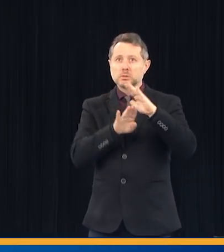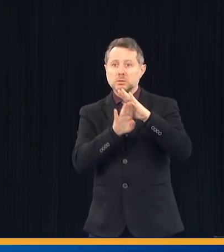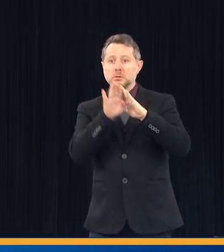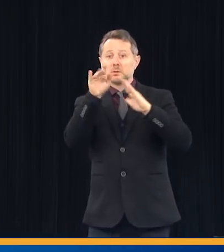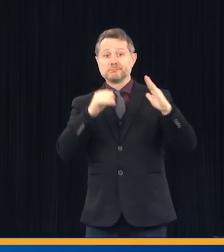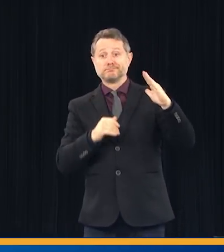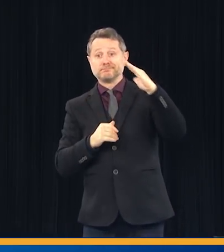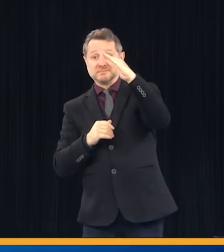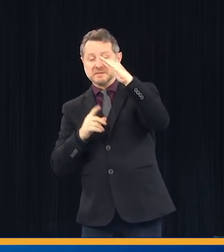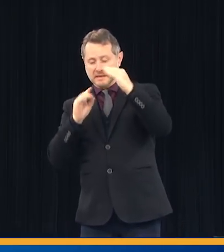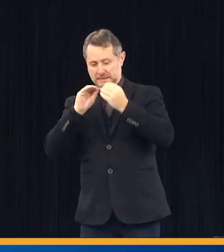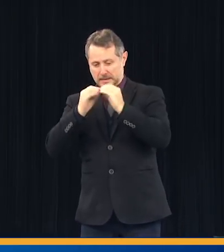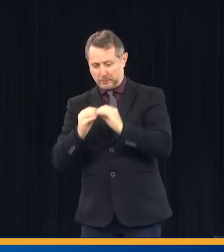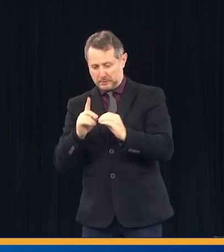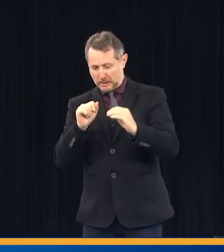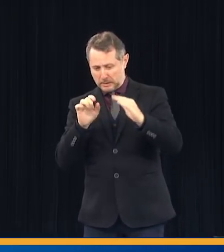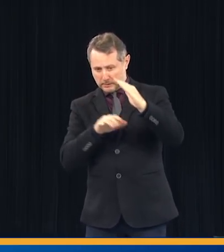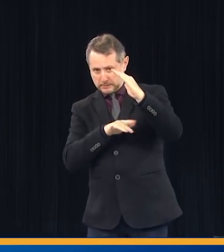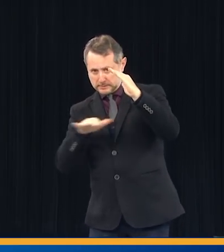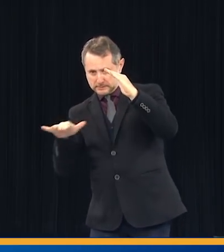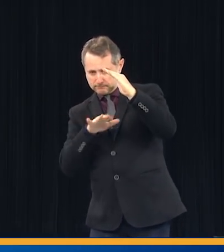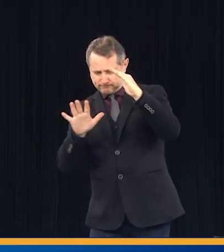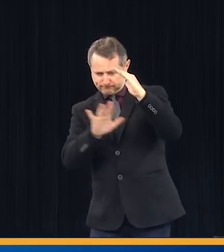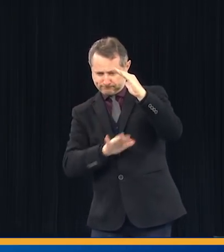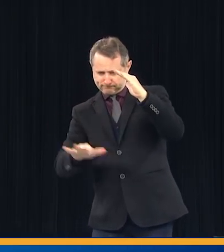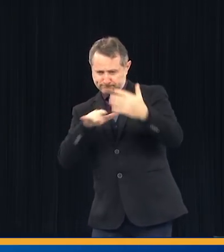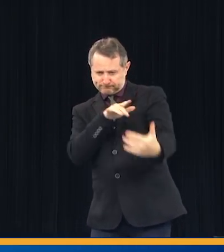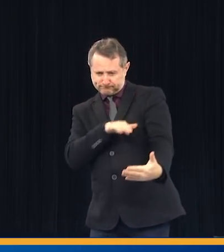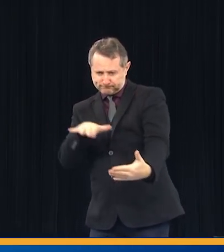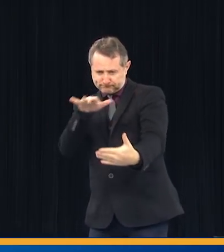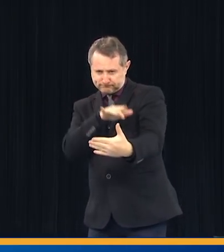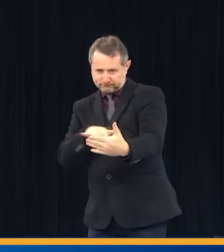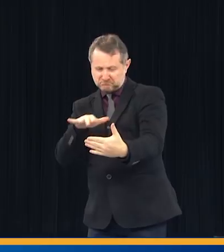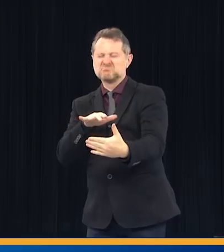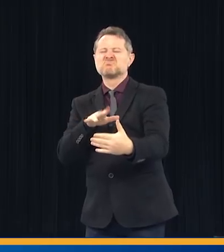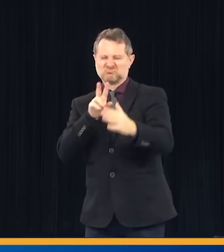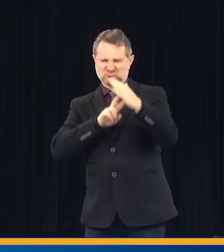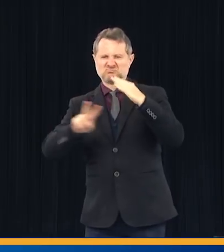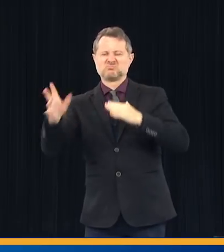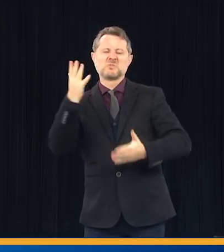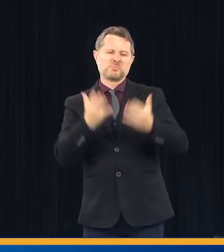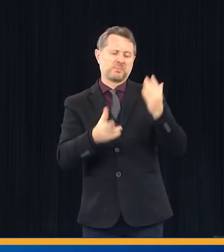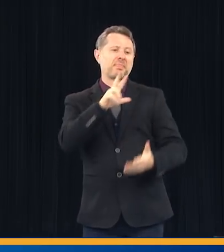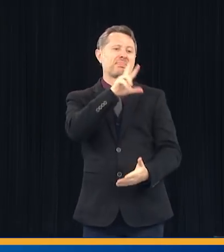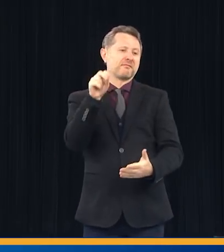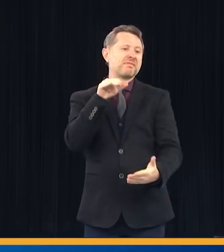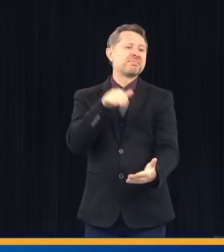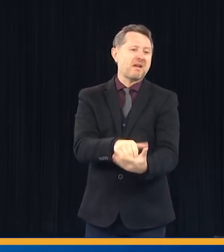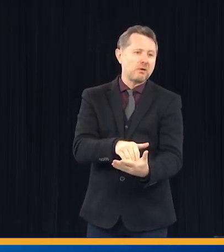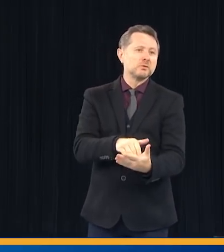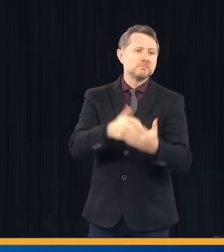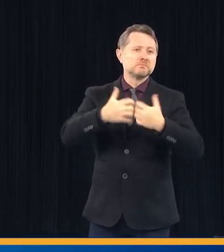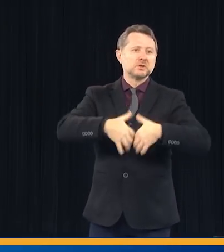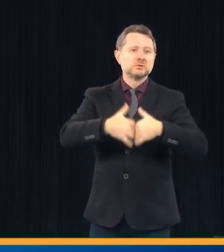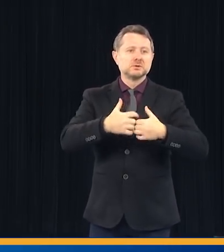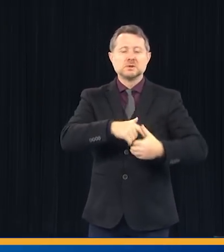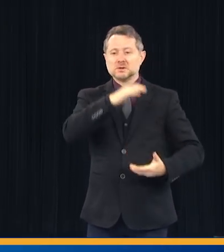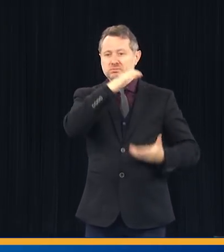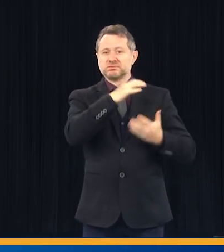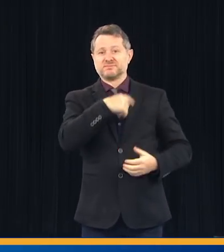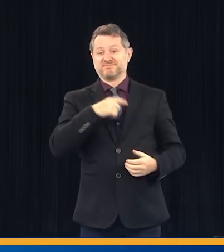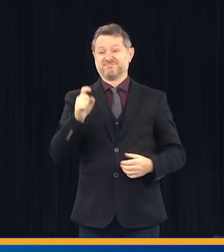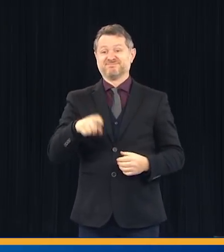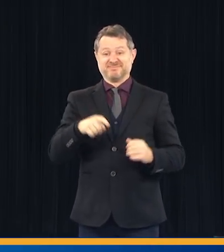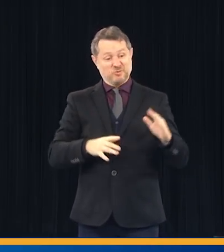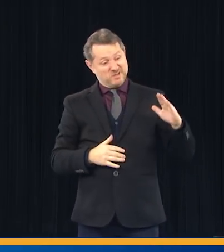data, based on the science, based on the numbers. The data says at that high point